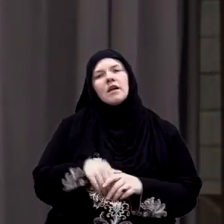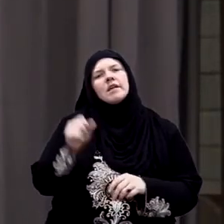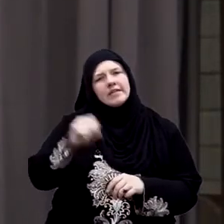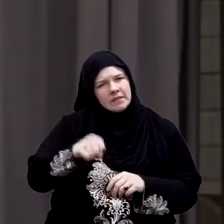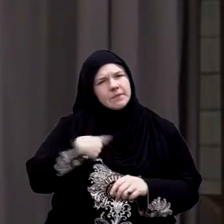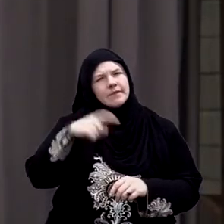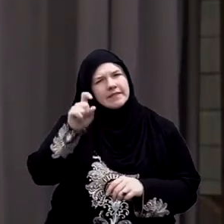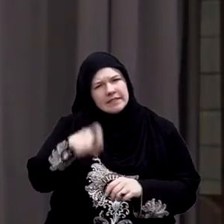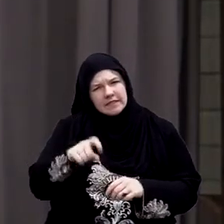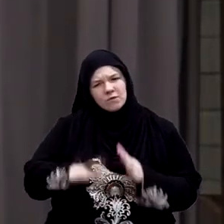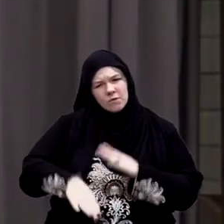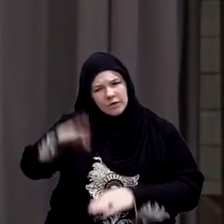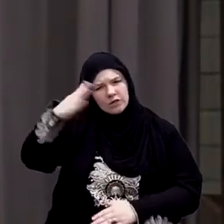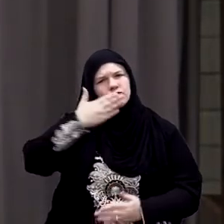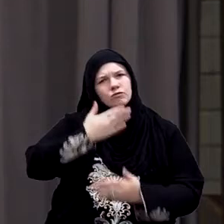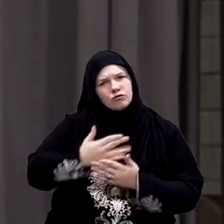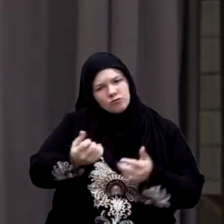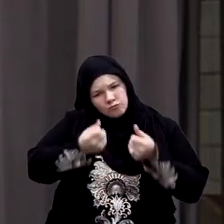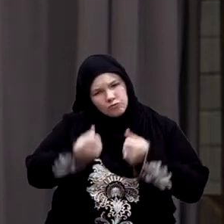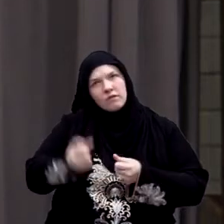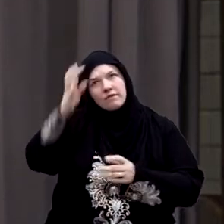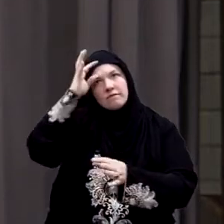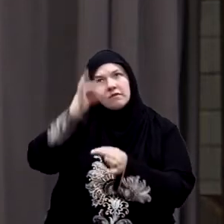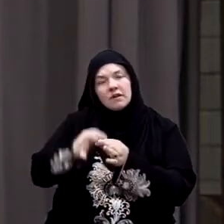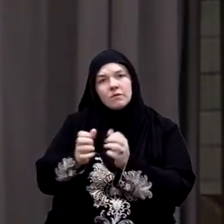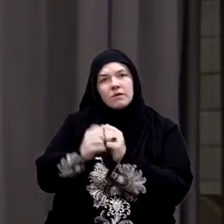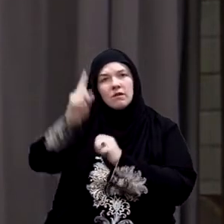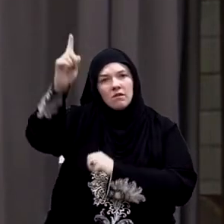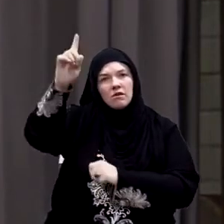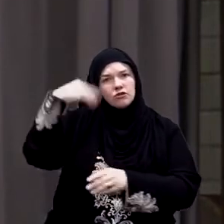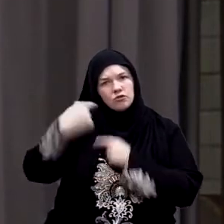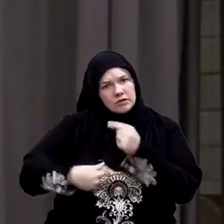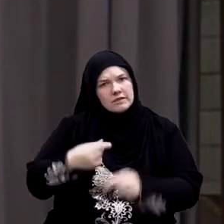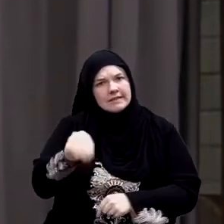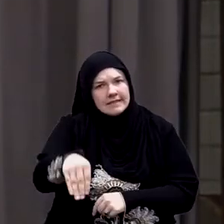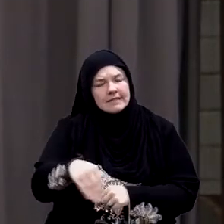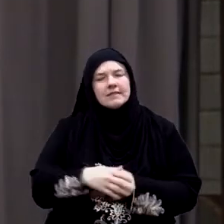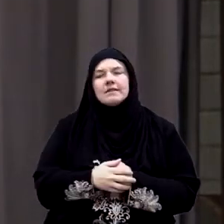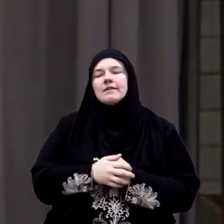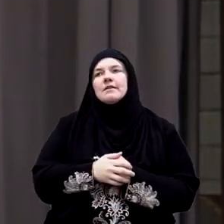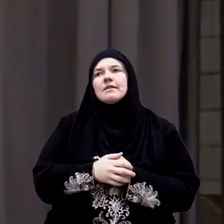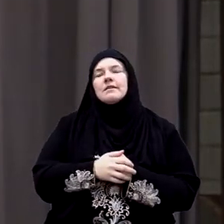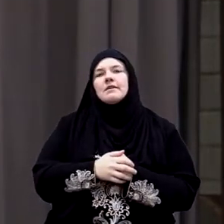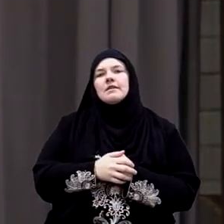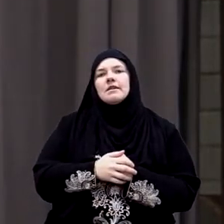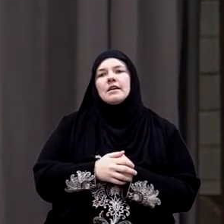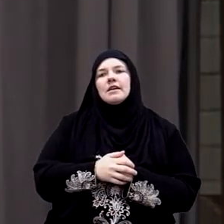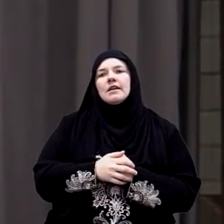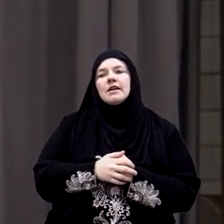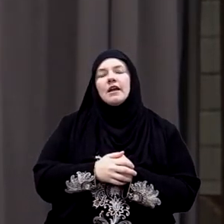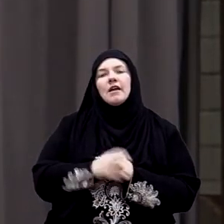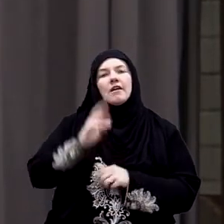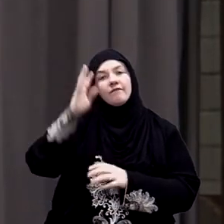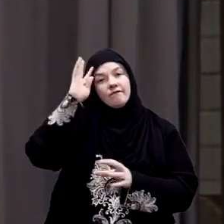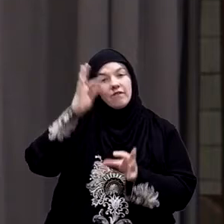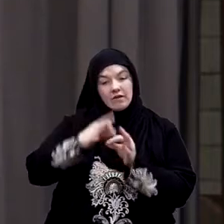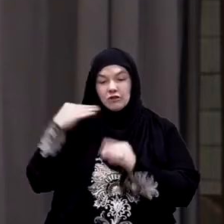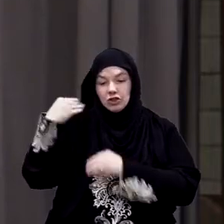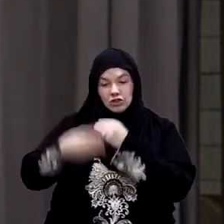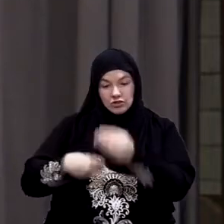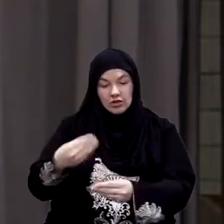yes, we need to raise a faithful generation. A faithful generation is defined in the